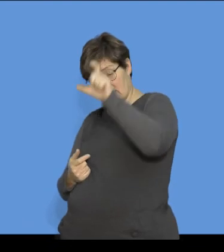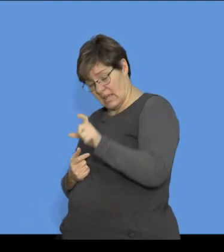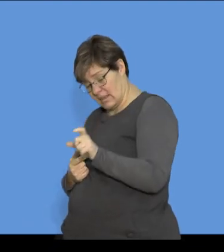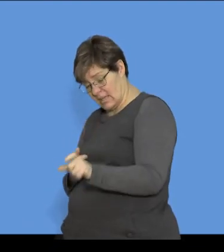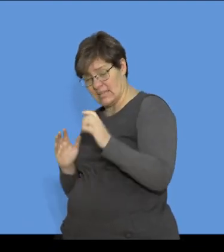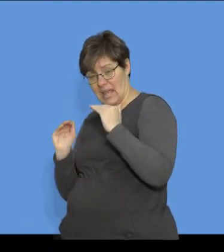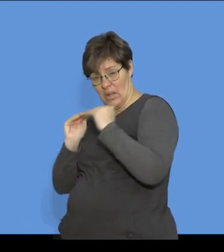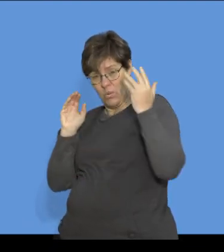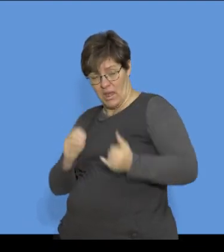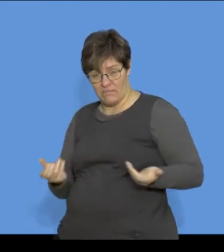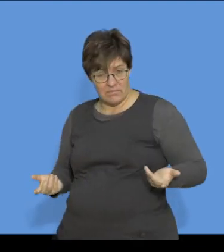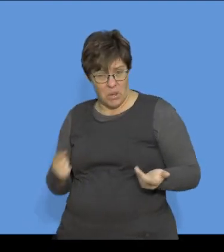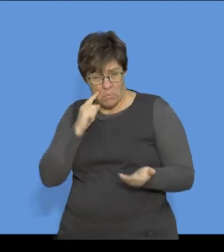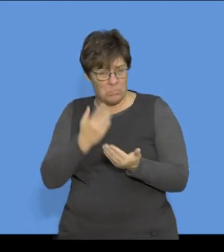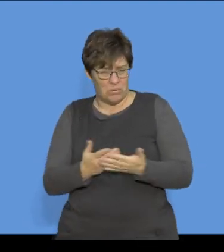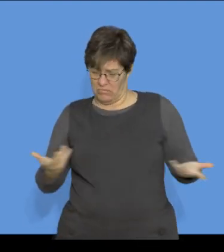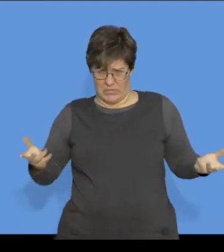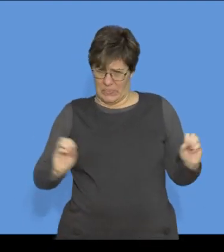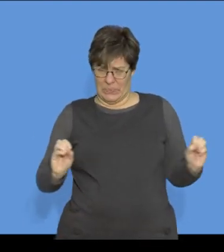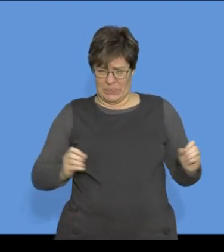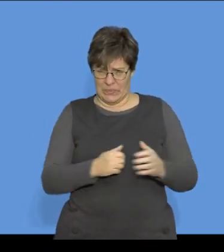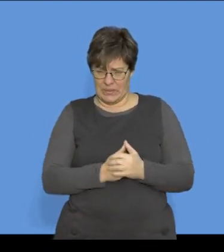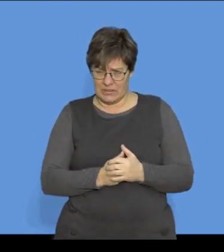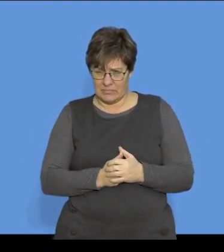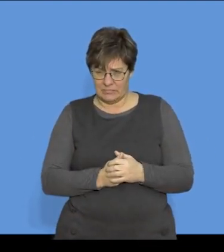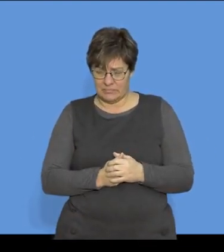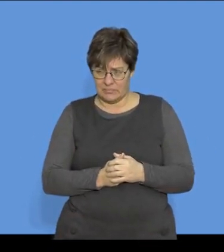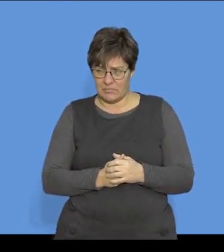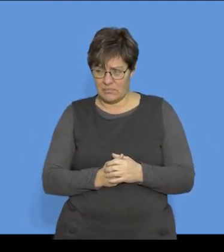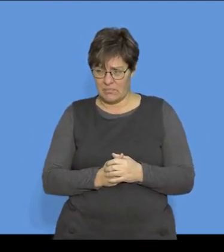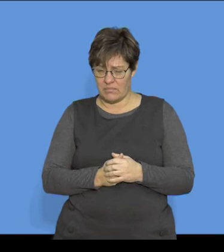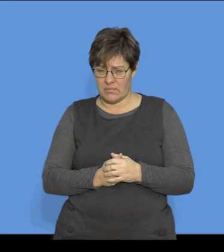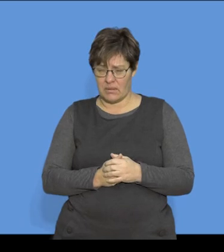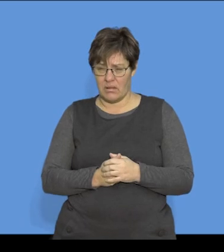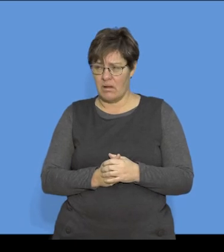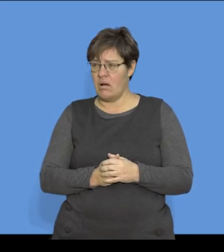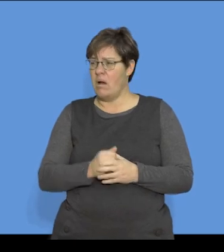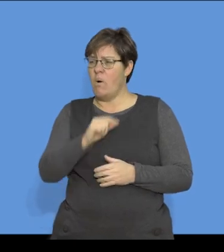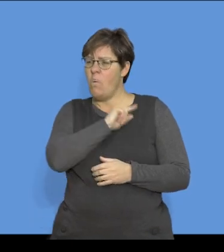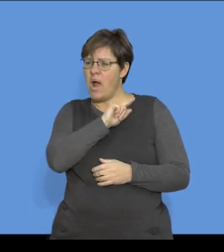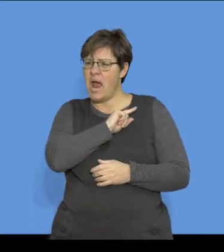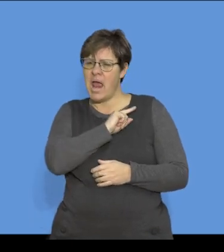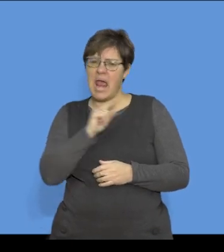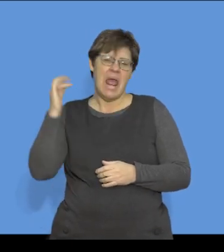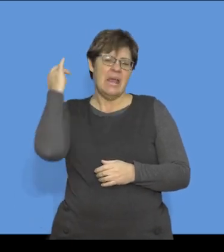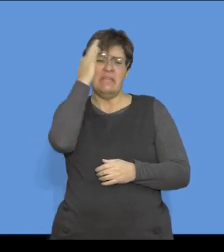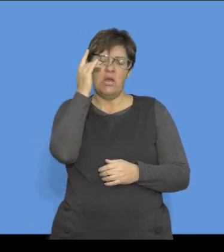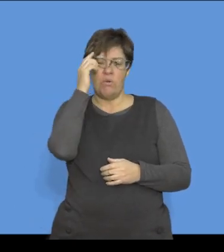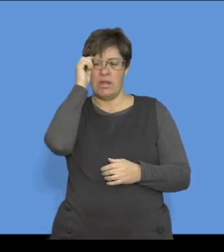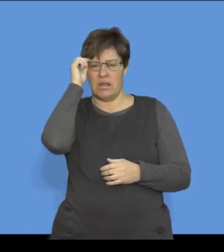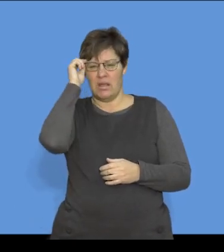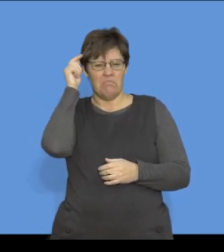line here is equal to that line using the deductive reasoning, because there is no theory behind